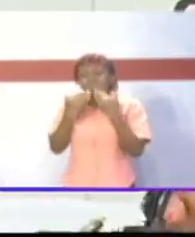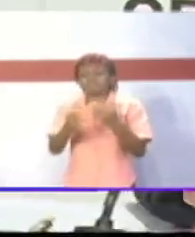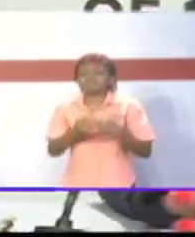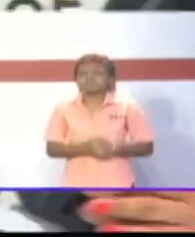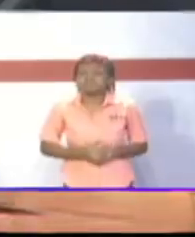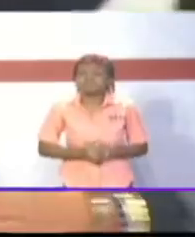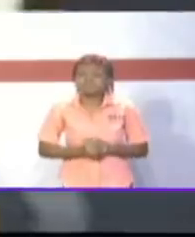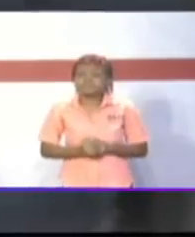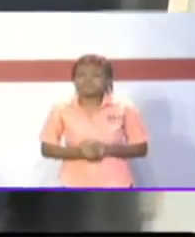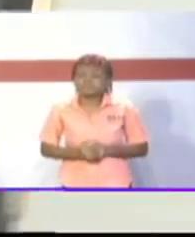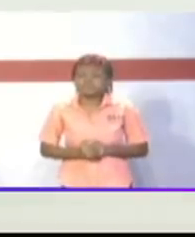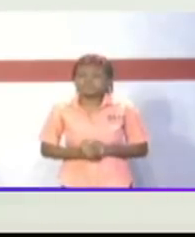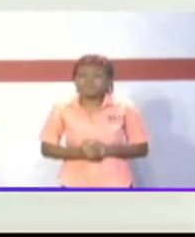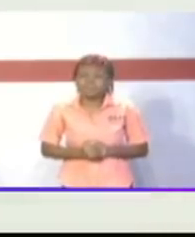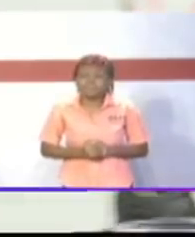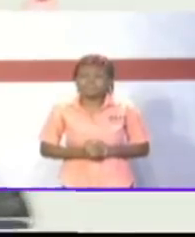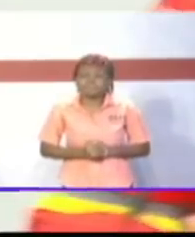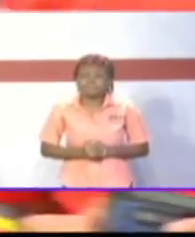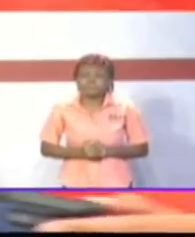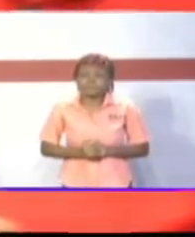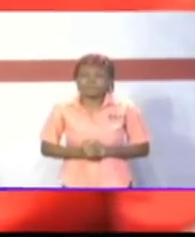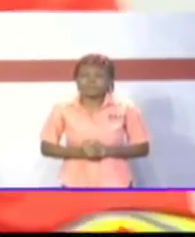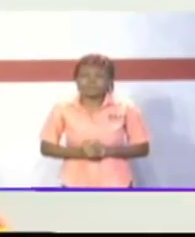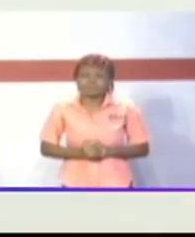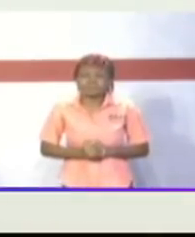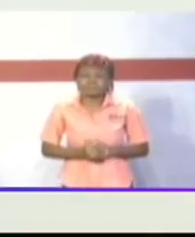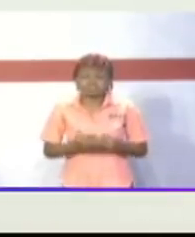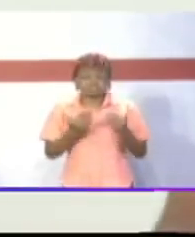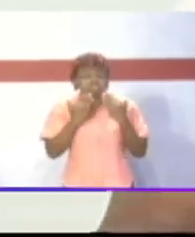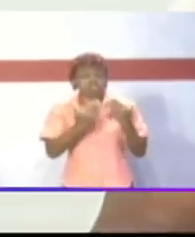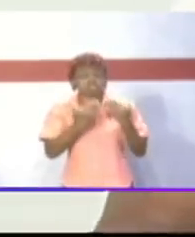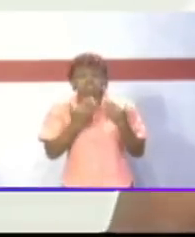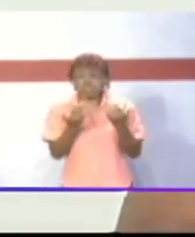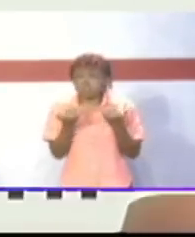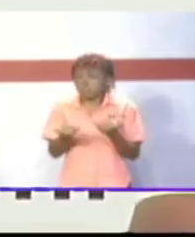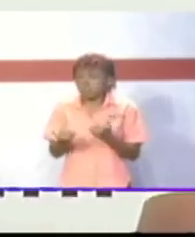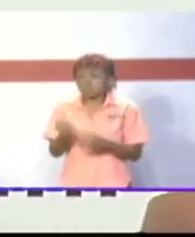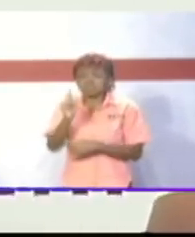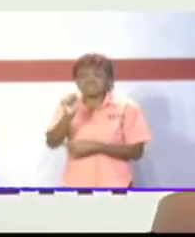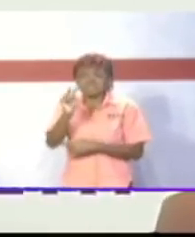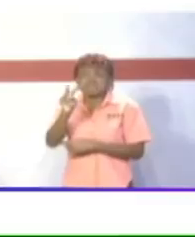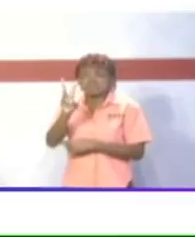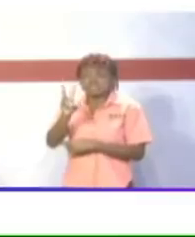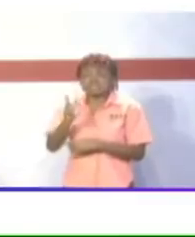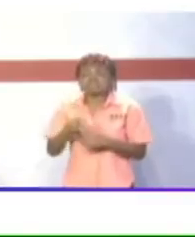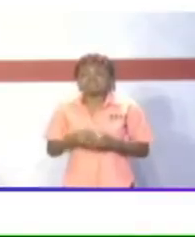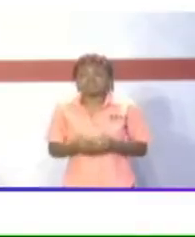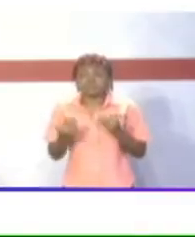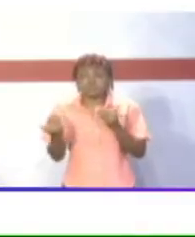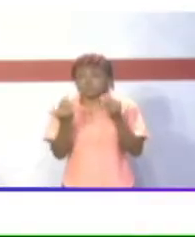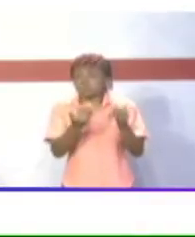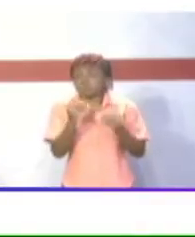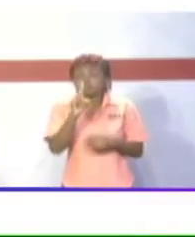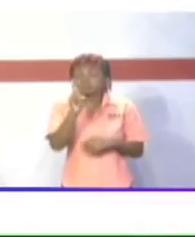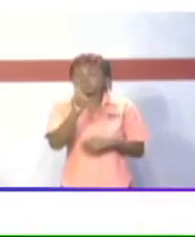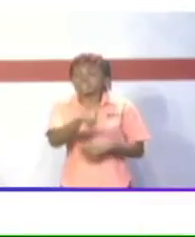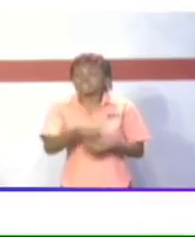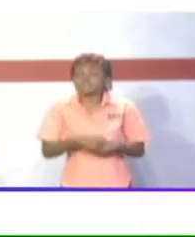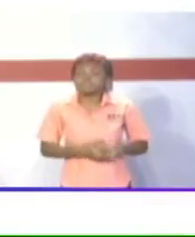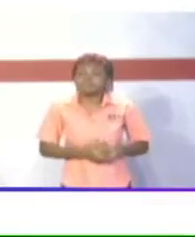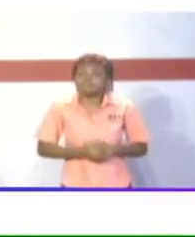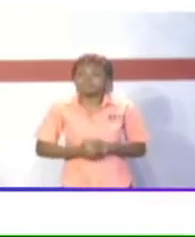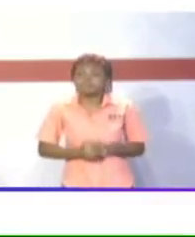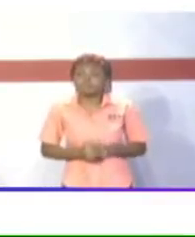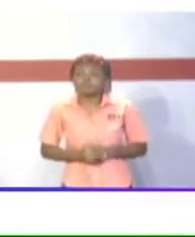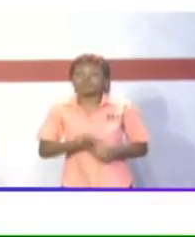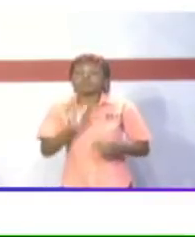much, Dr. Richards. TV6, we are ready for your questions. Hi, good morning to everyone on the panel. Alicia Boucher from TV6